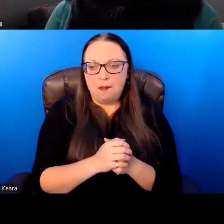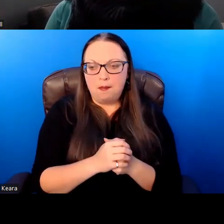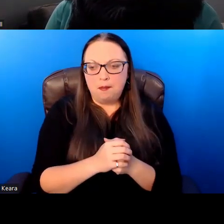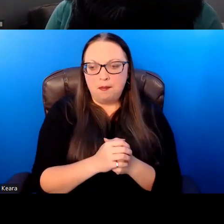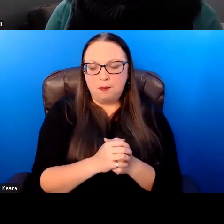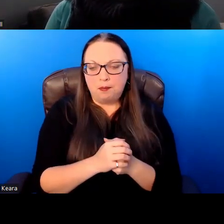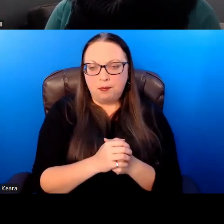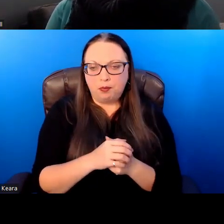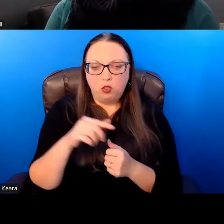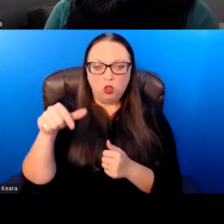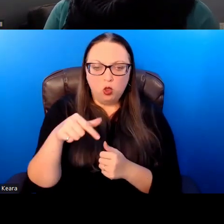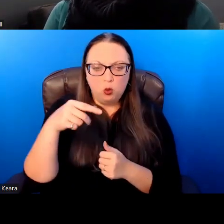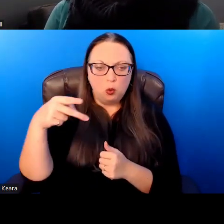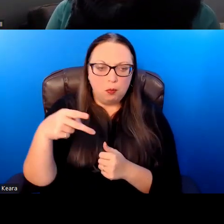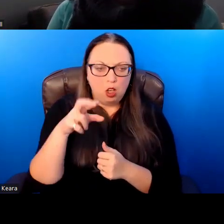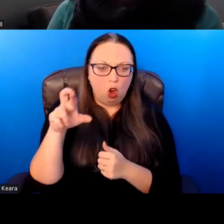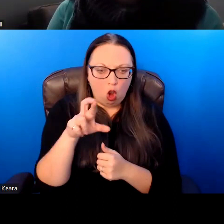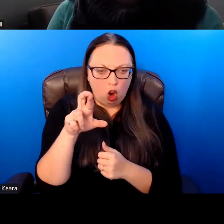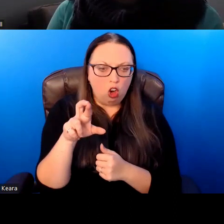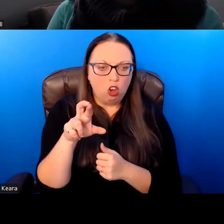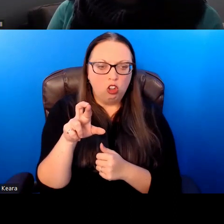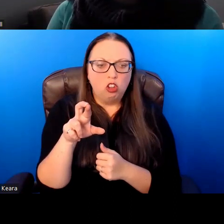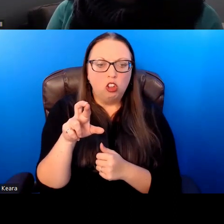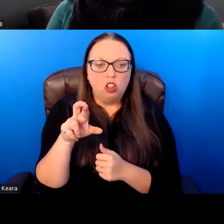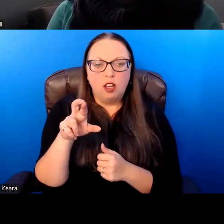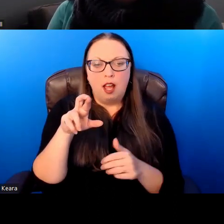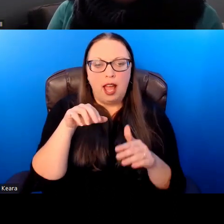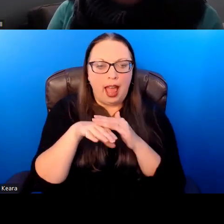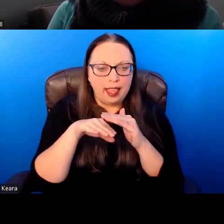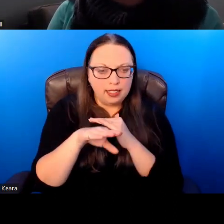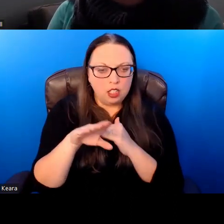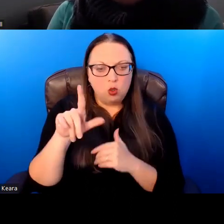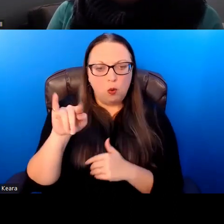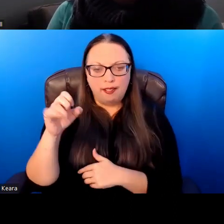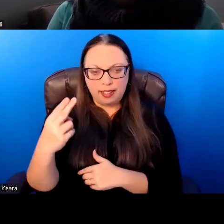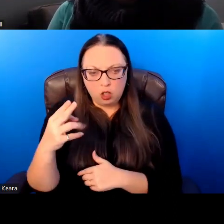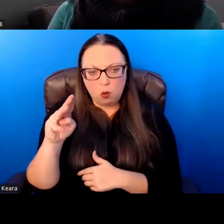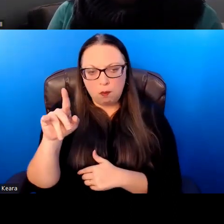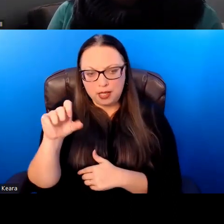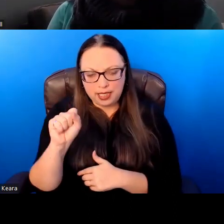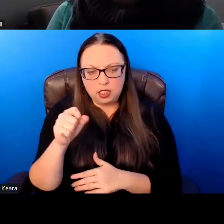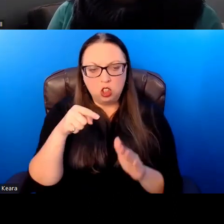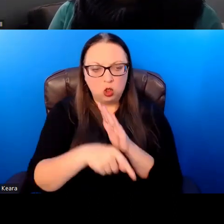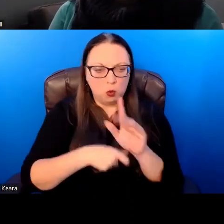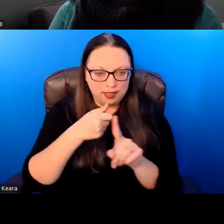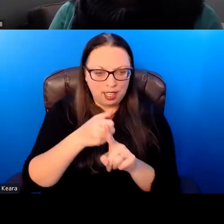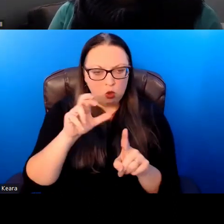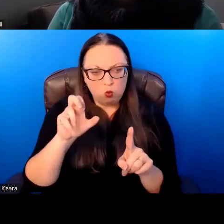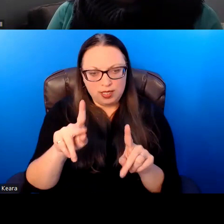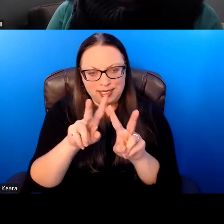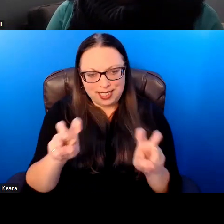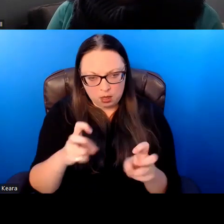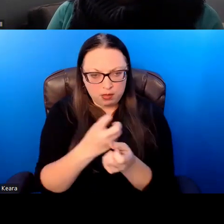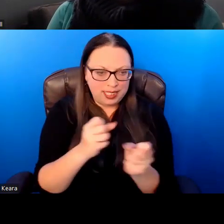as QPR, access to lethal means, suicide risk assessment and safety assessment, safety